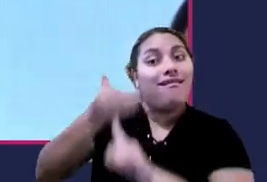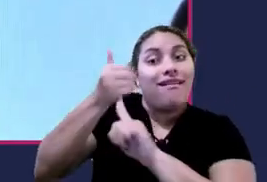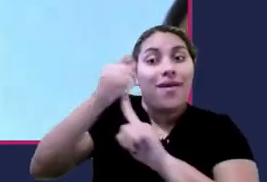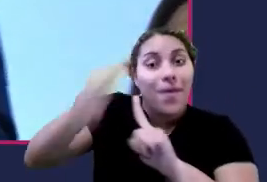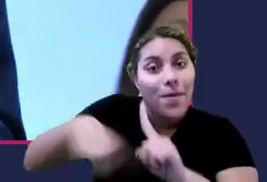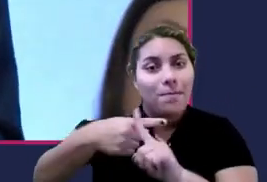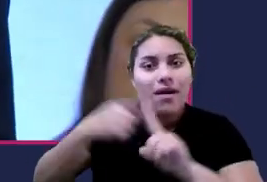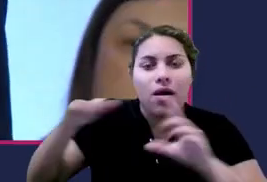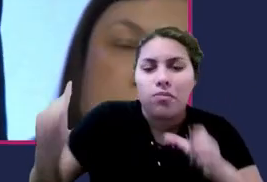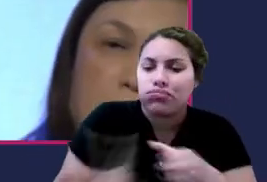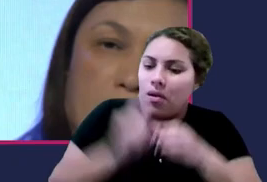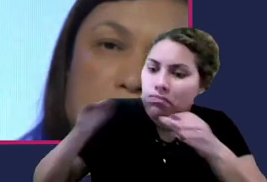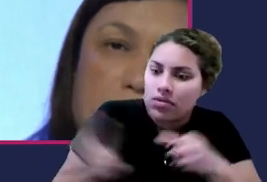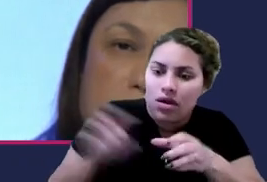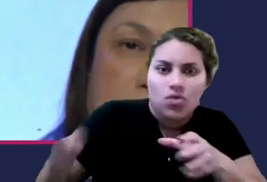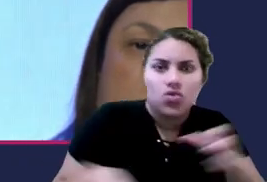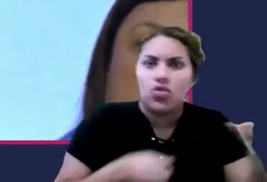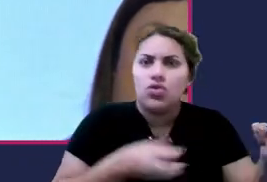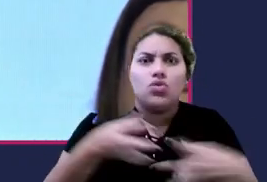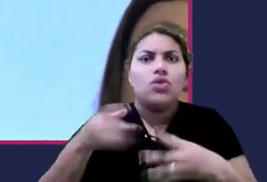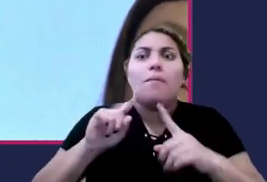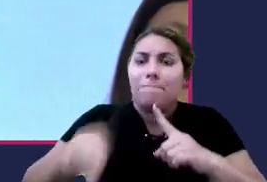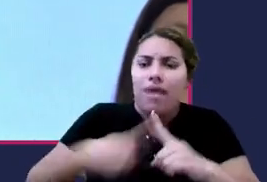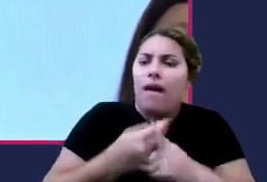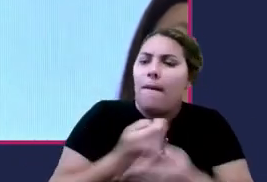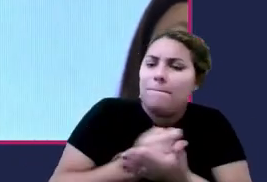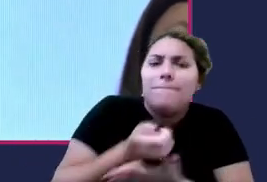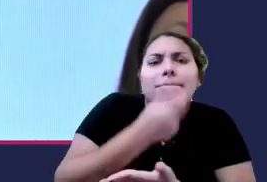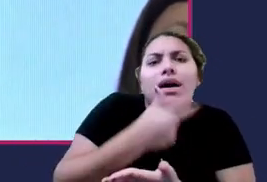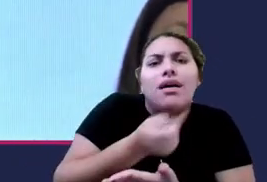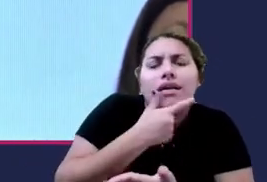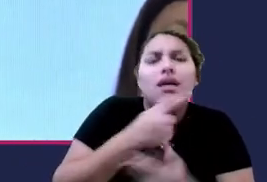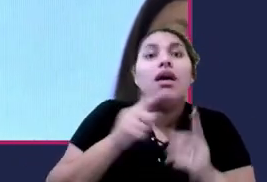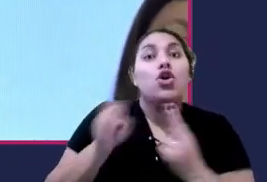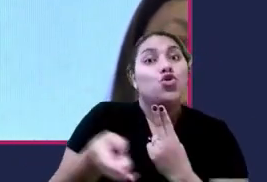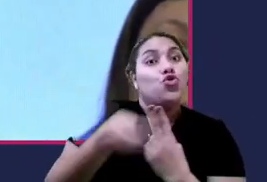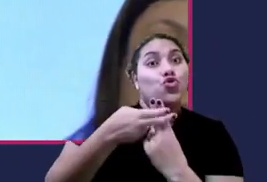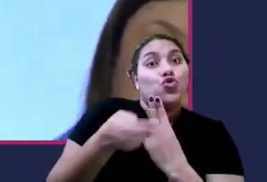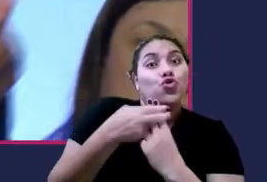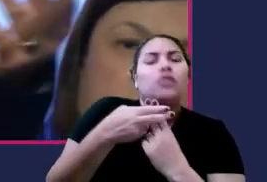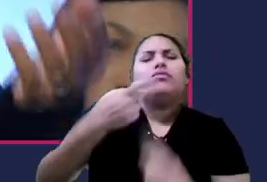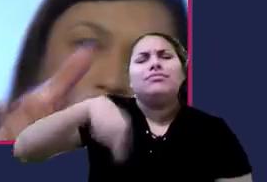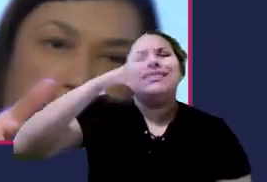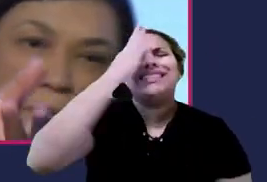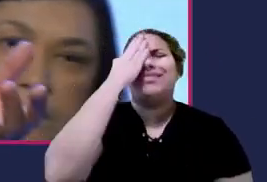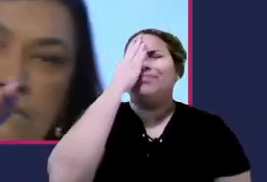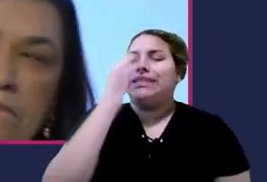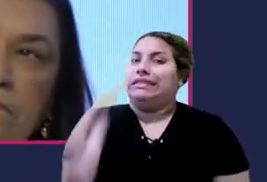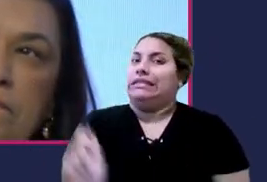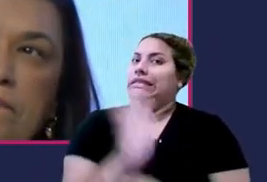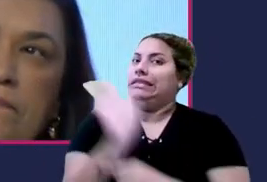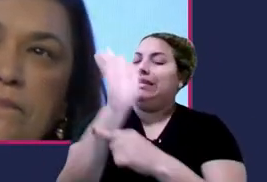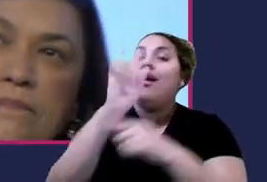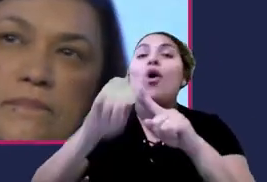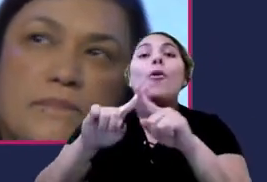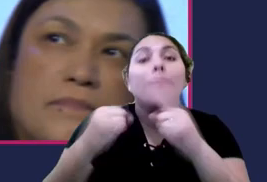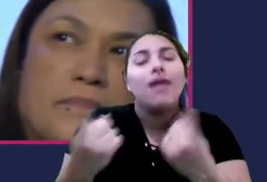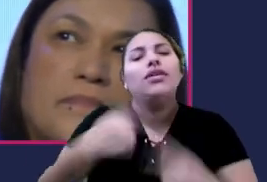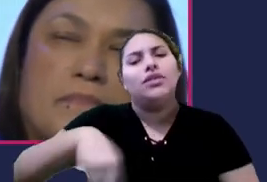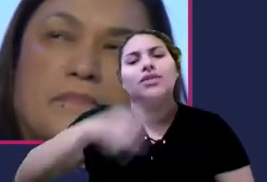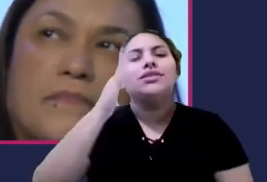And that's why we need to encourage the incorporation of medication to the public healthcare